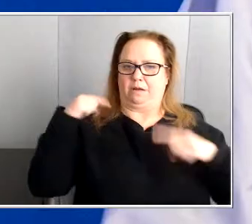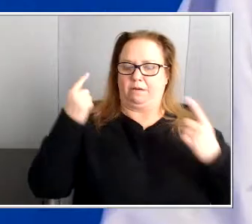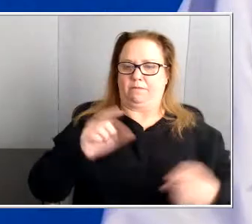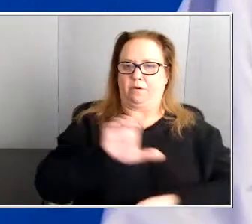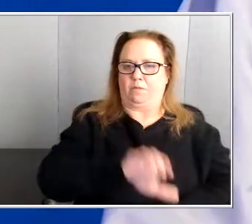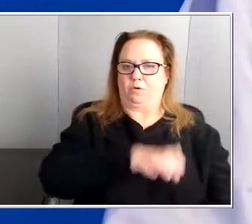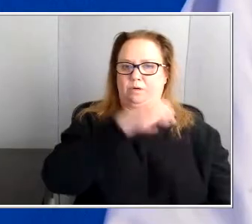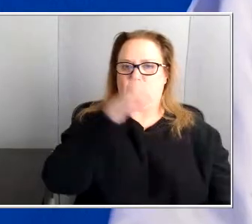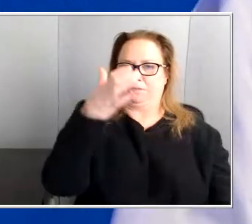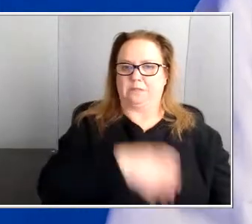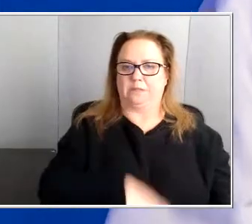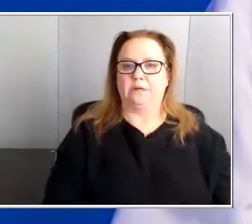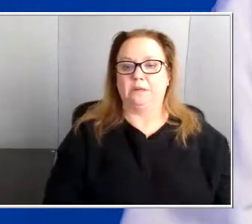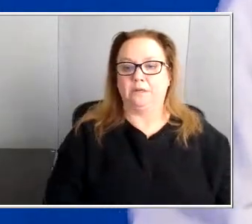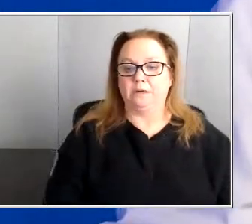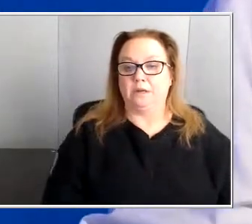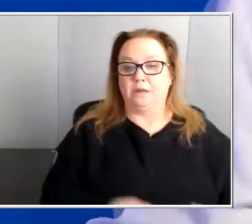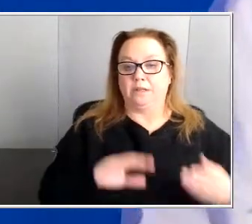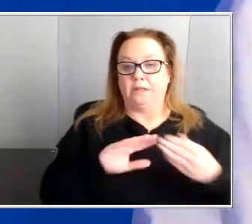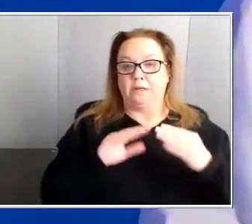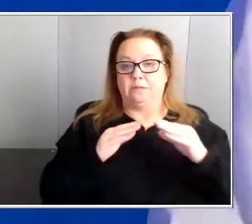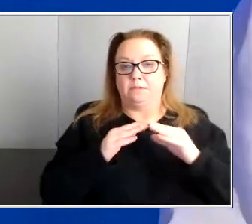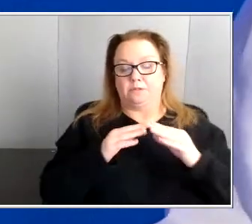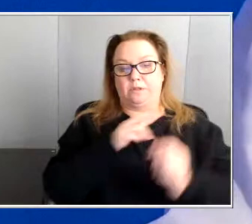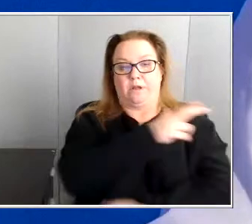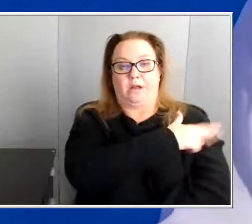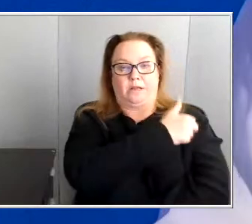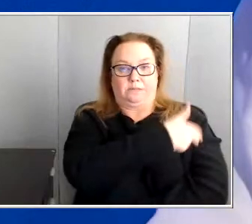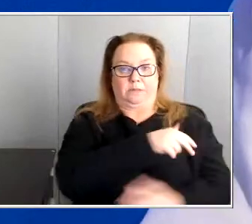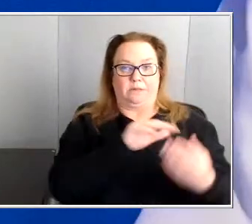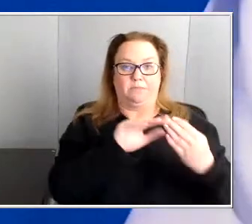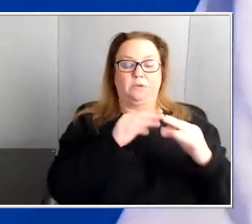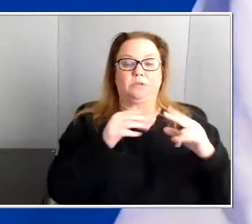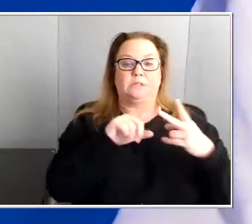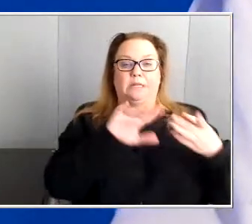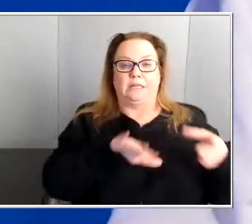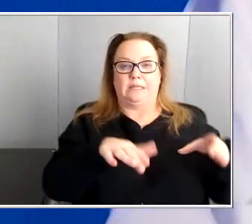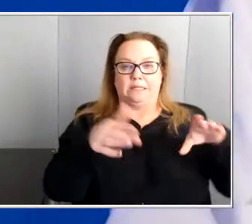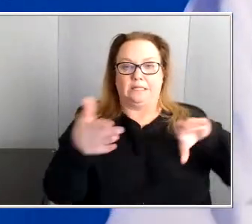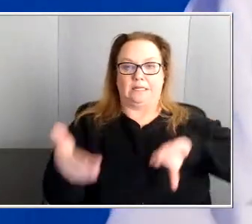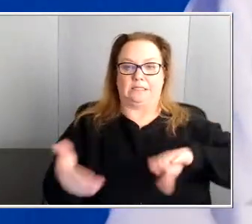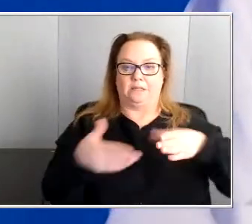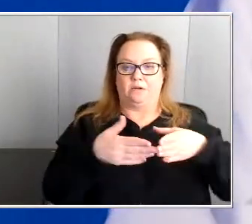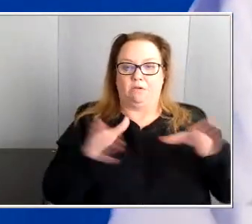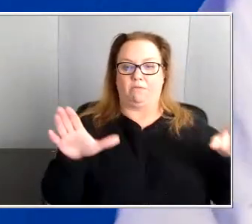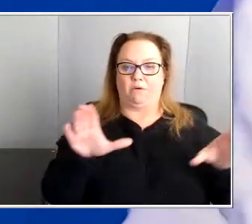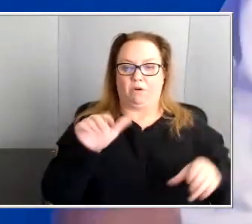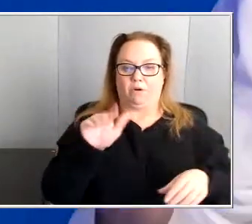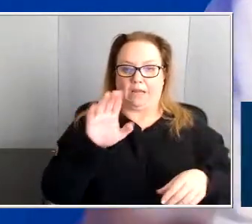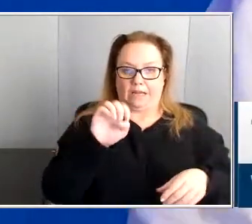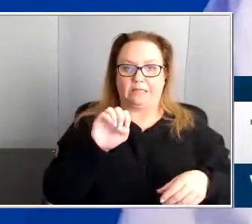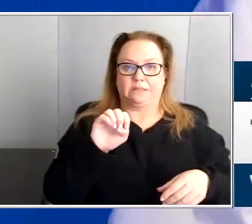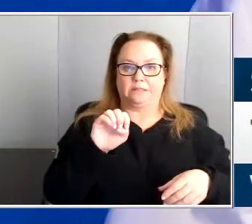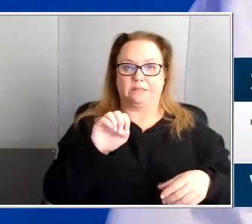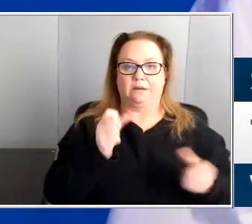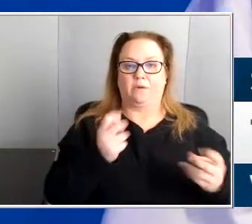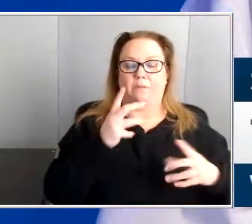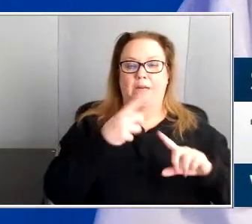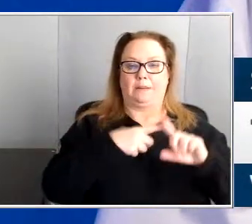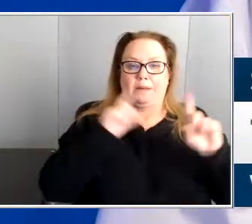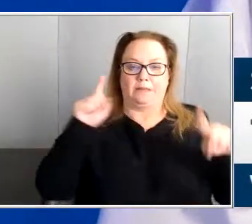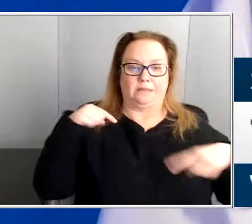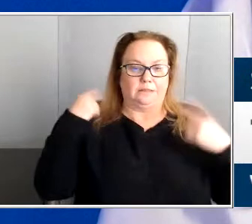really rely on are those hospitalizations and the deaths. Yes. I think the overall cases for many months now we've not been able